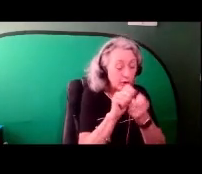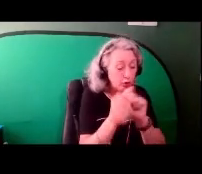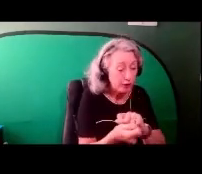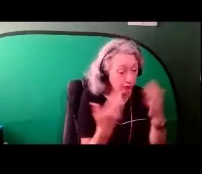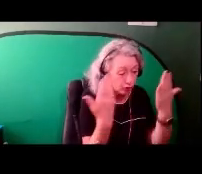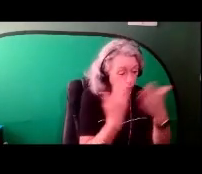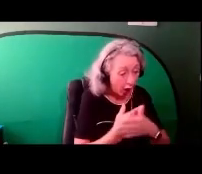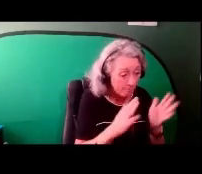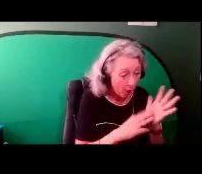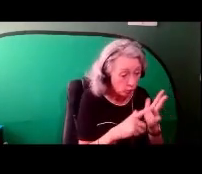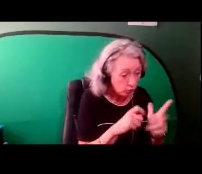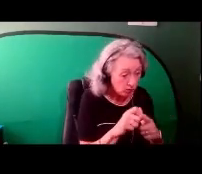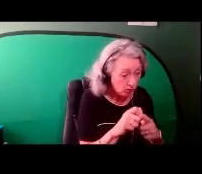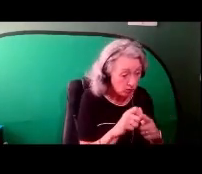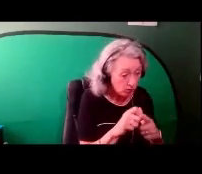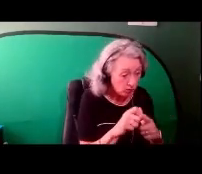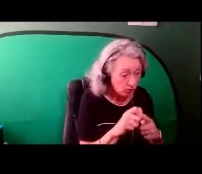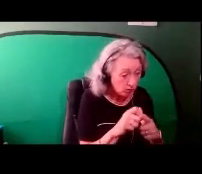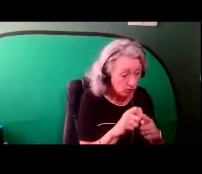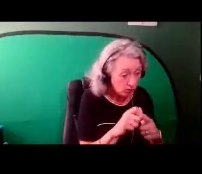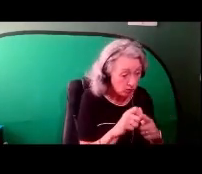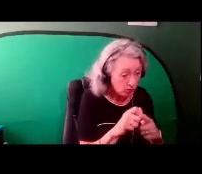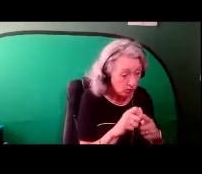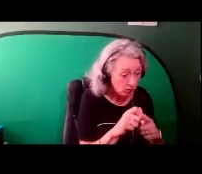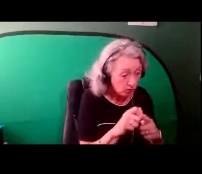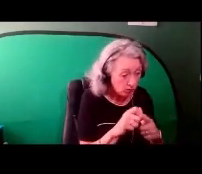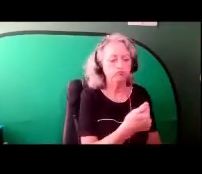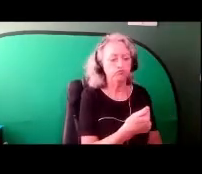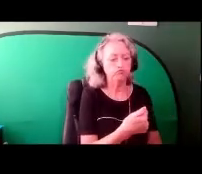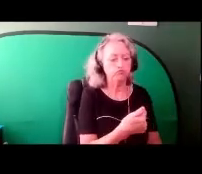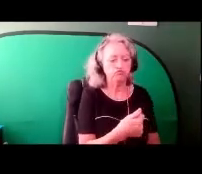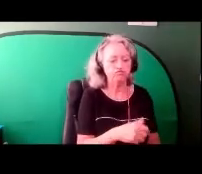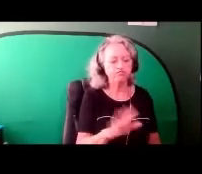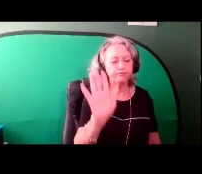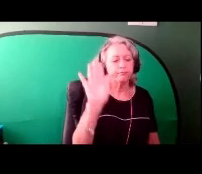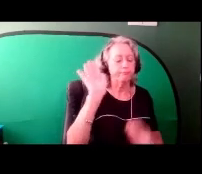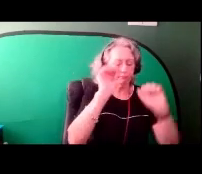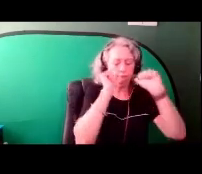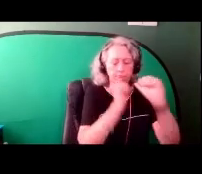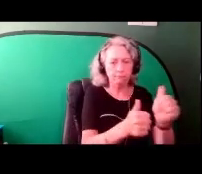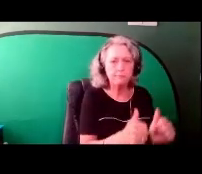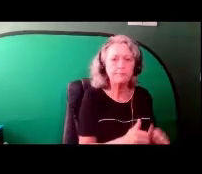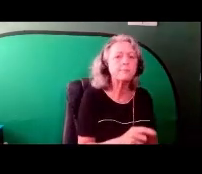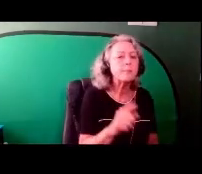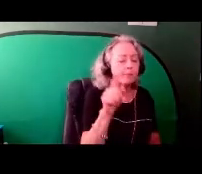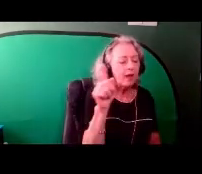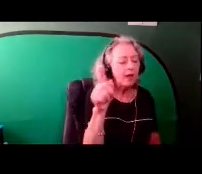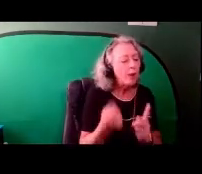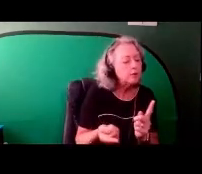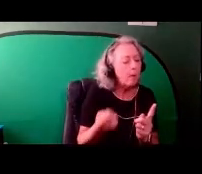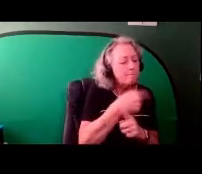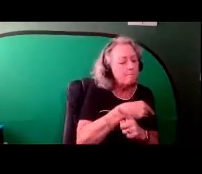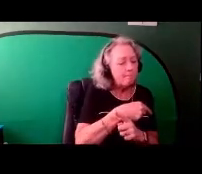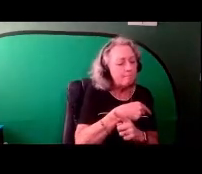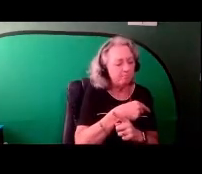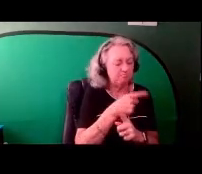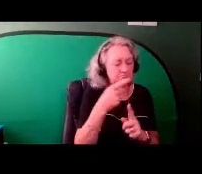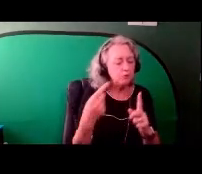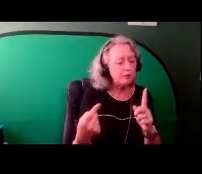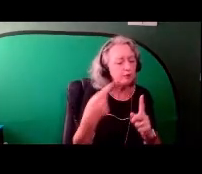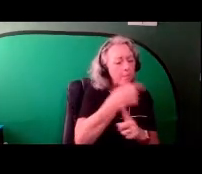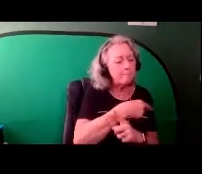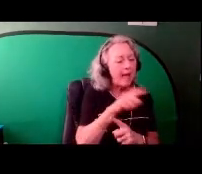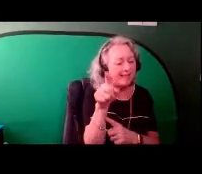really what you'd want to do. In that case, what you can do is you can swipe right on the screen with